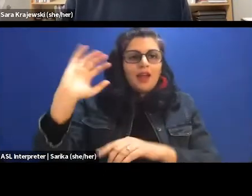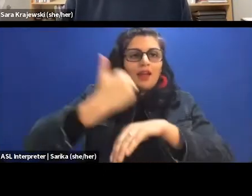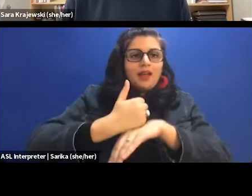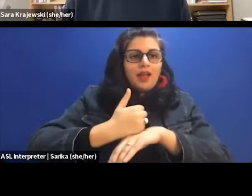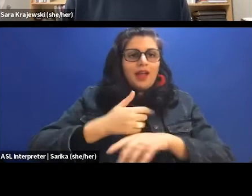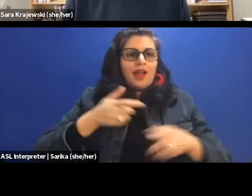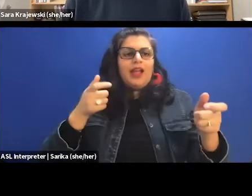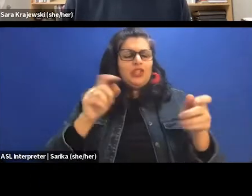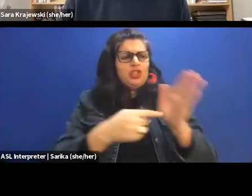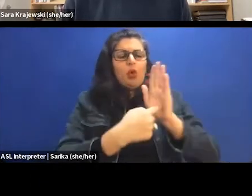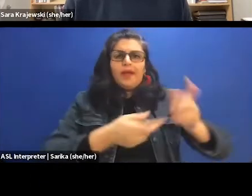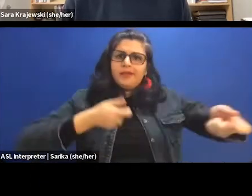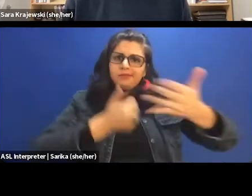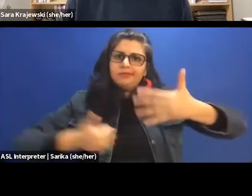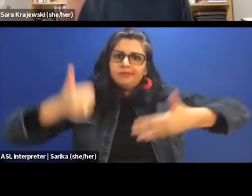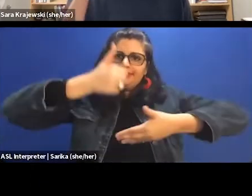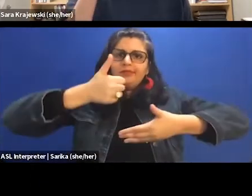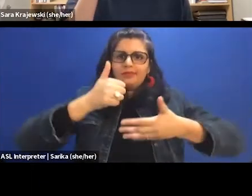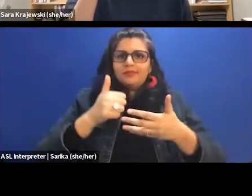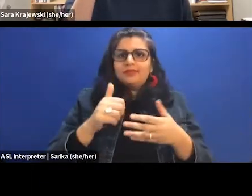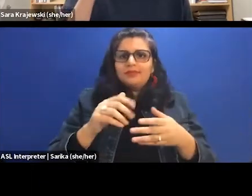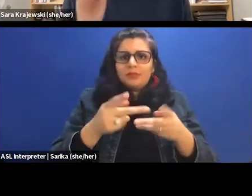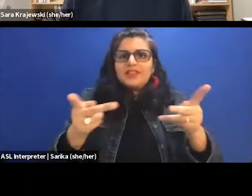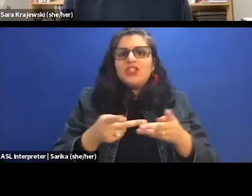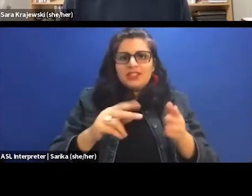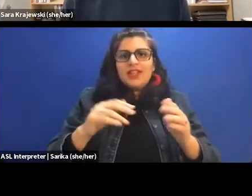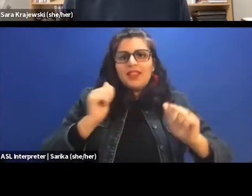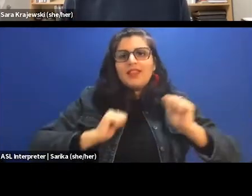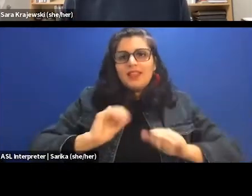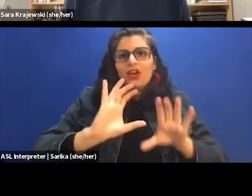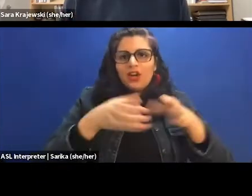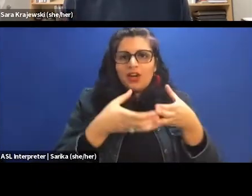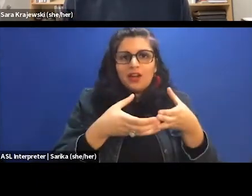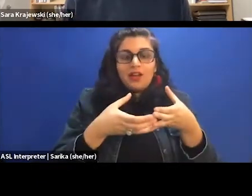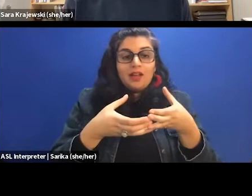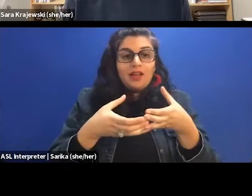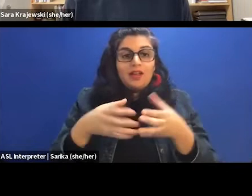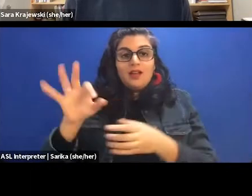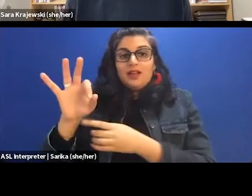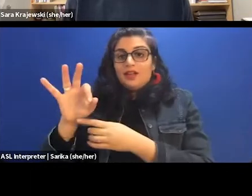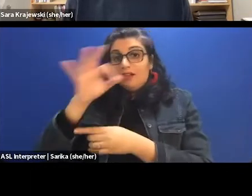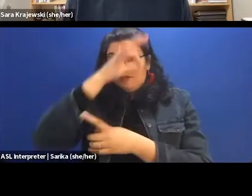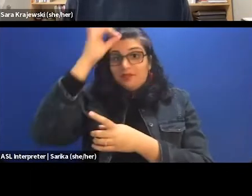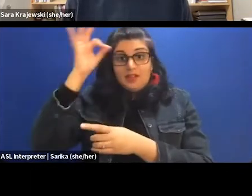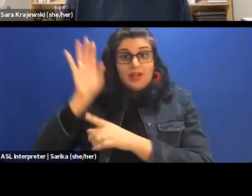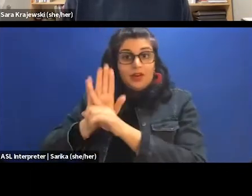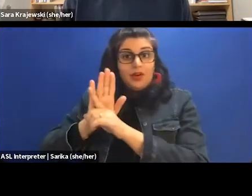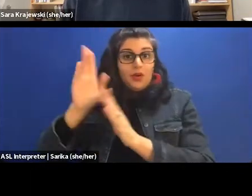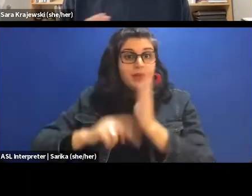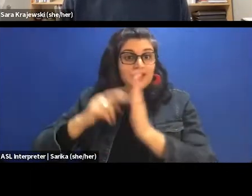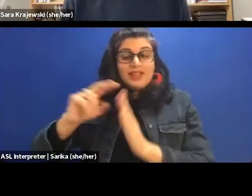film industry and community. Frida Kahlo's portrait of Natasha Gelman on the